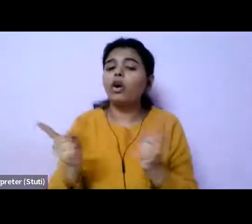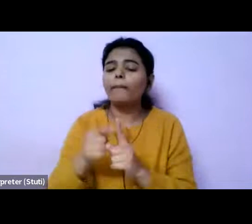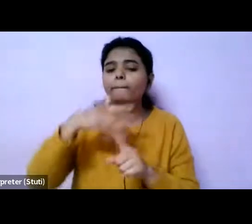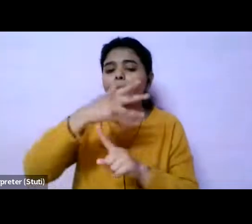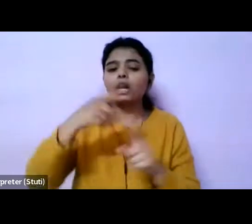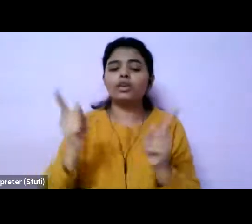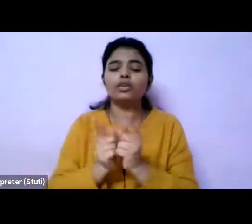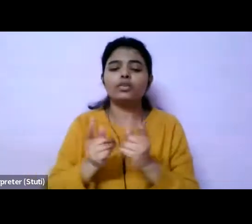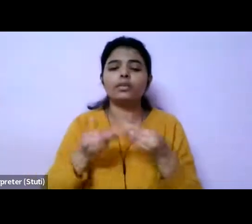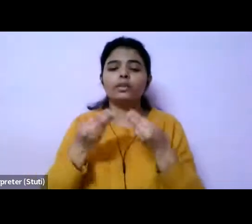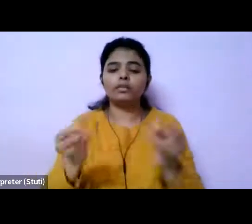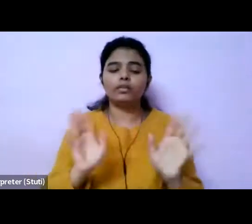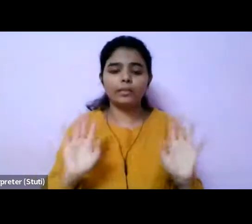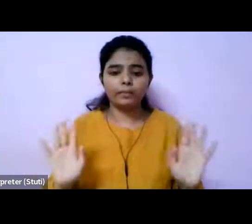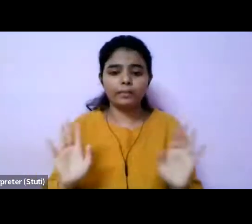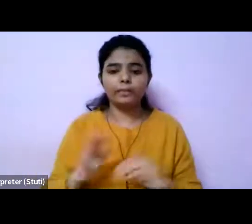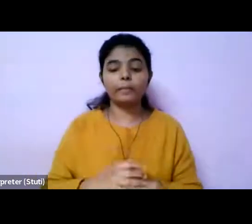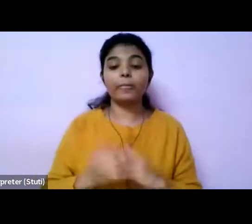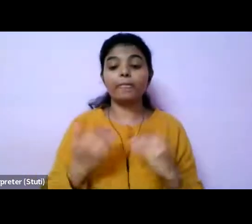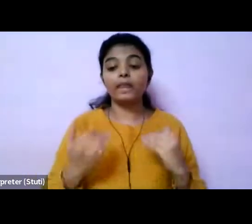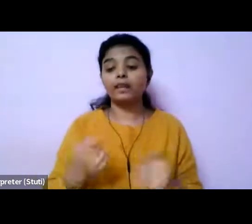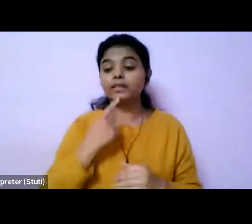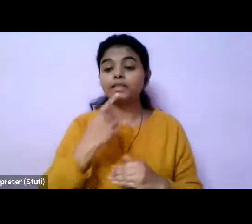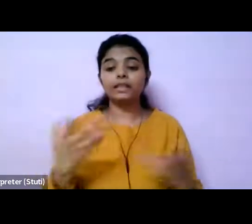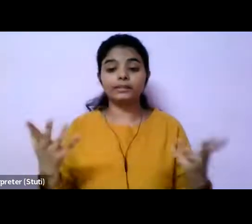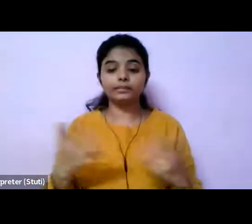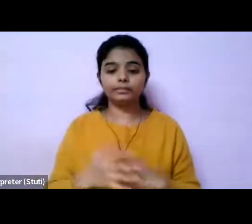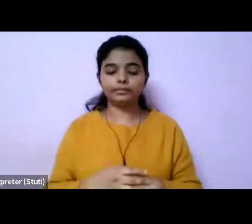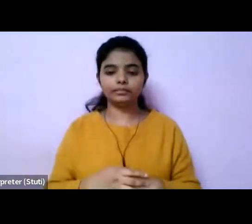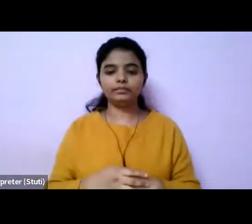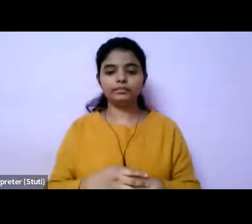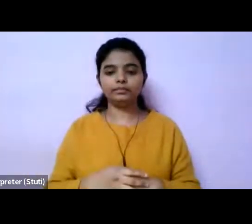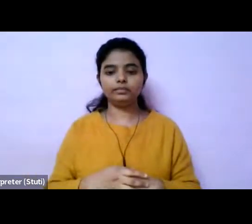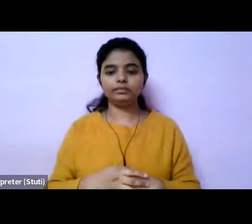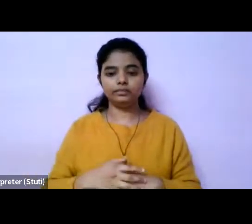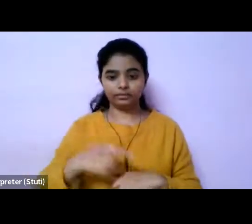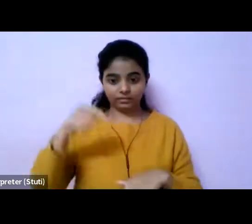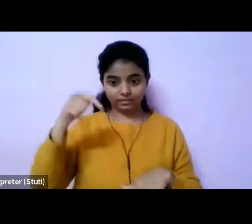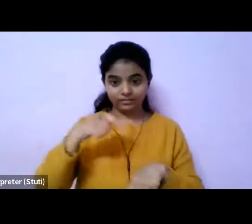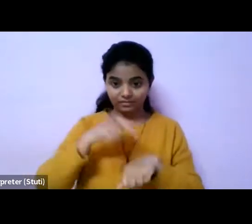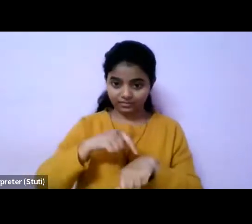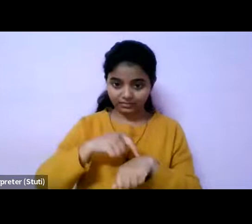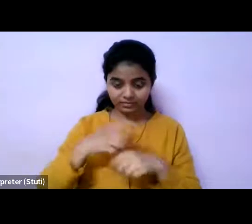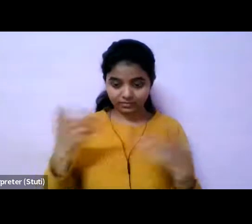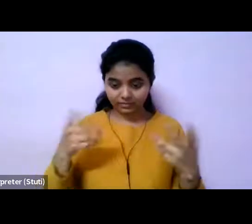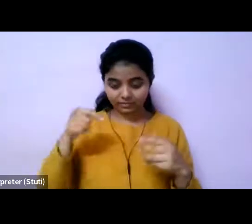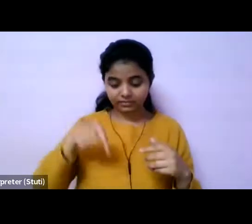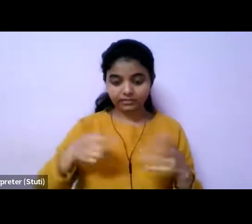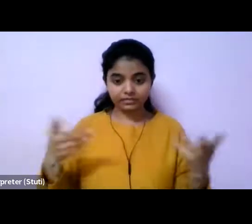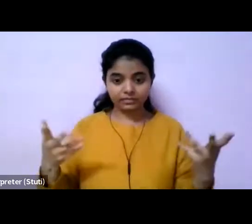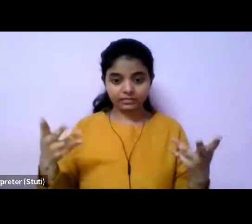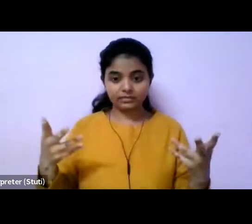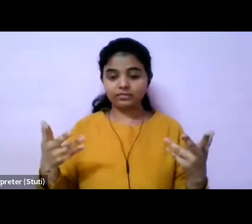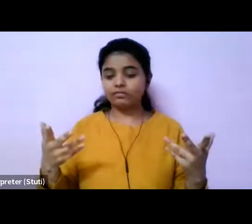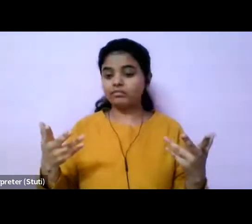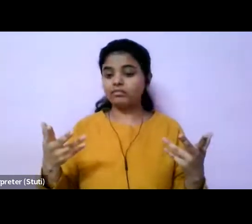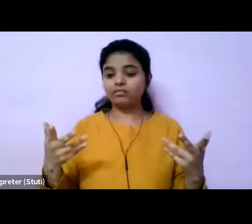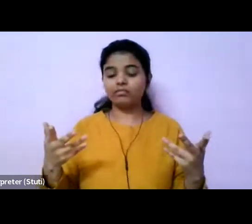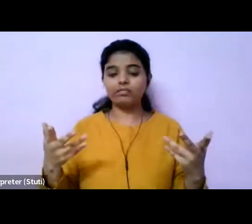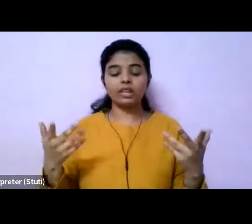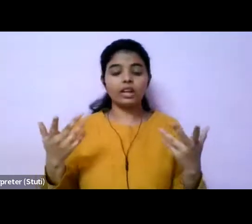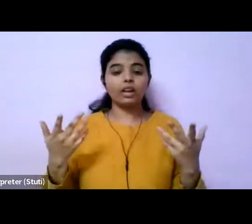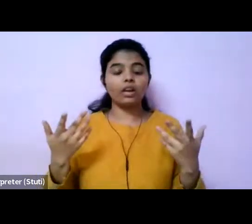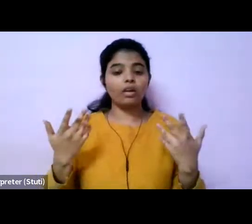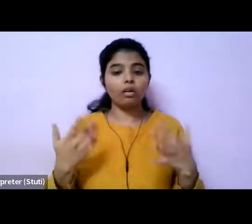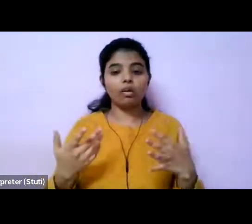me now state that, in today's times, and as life enters